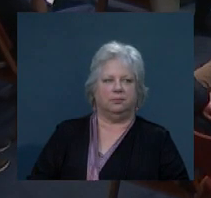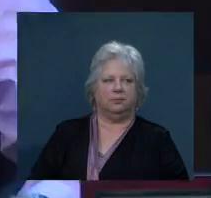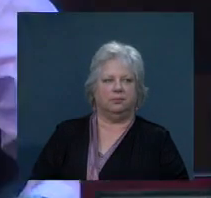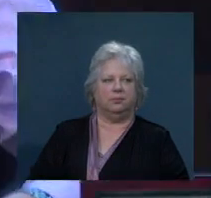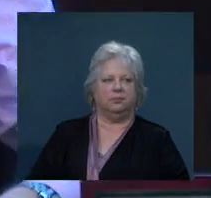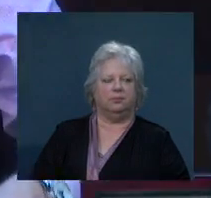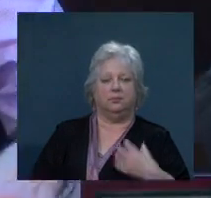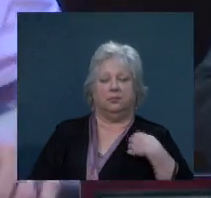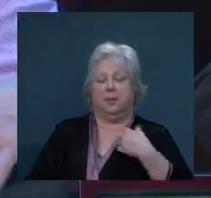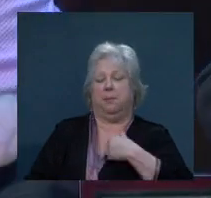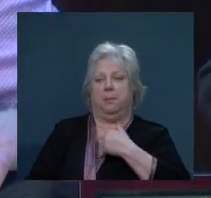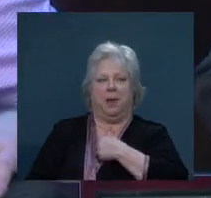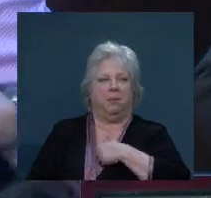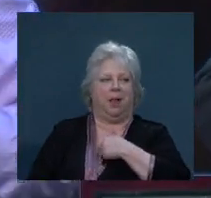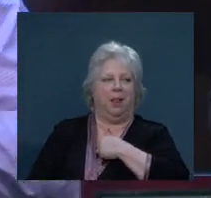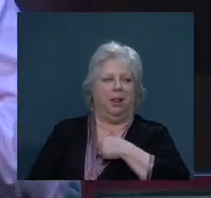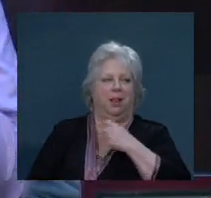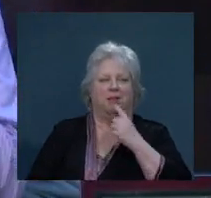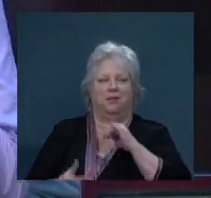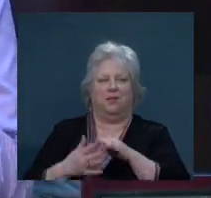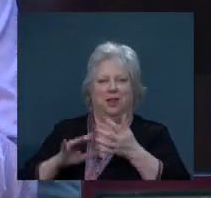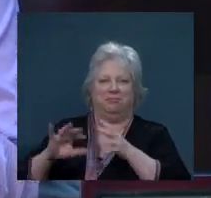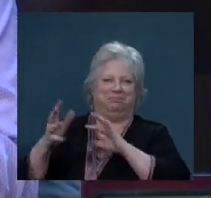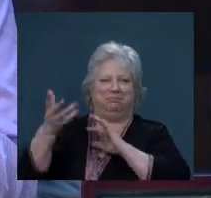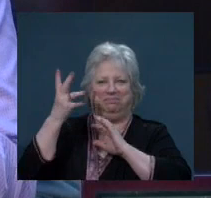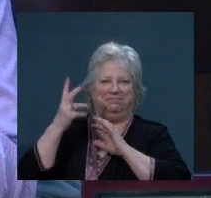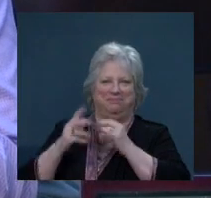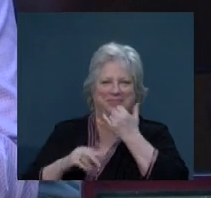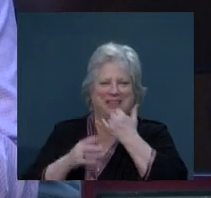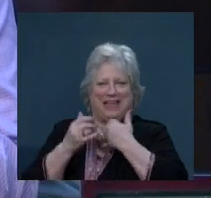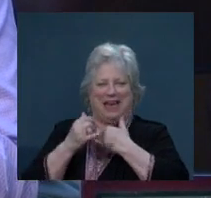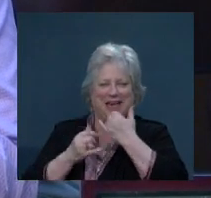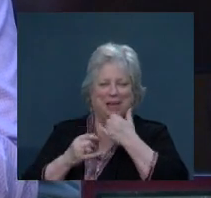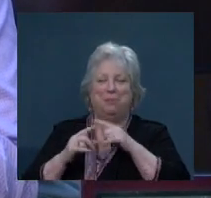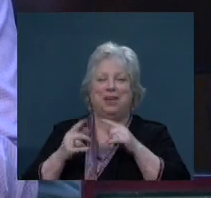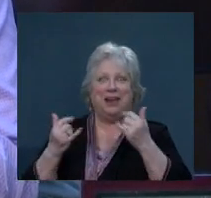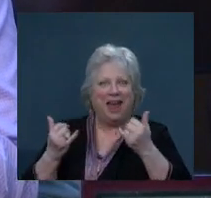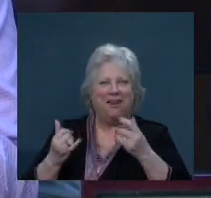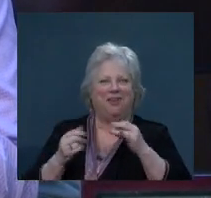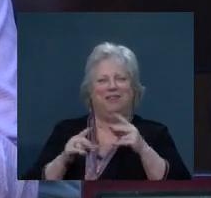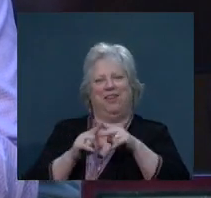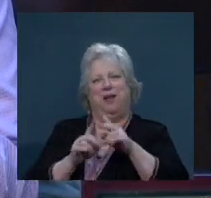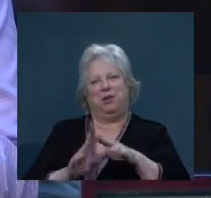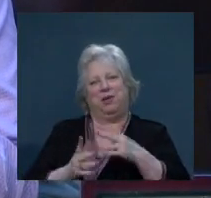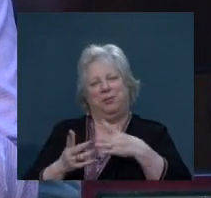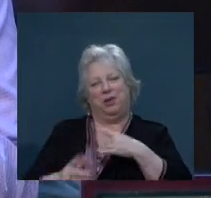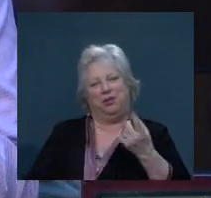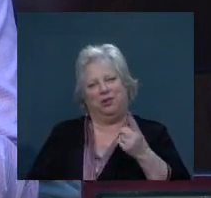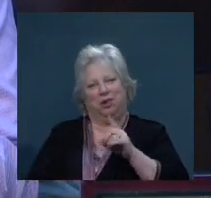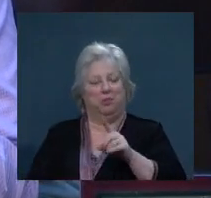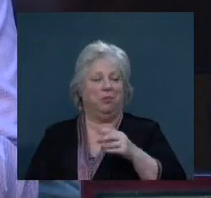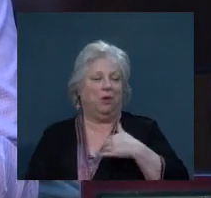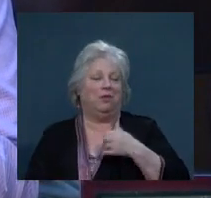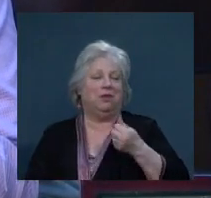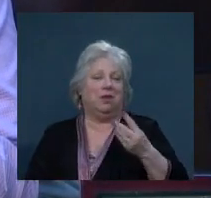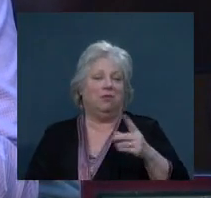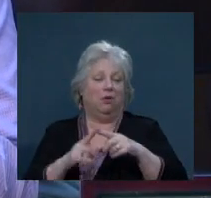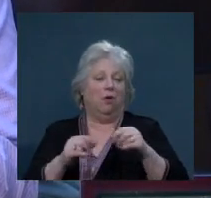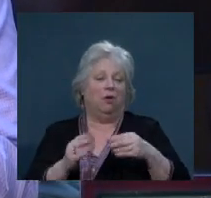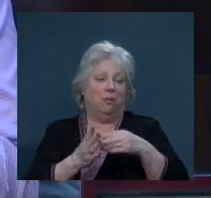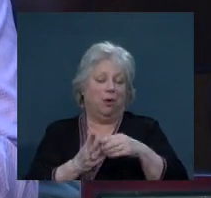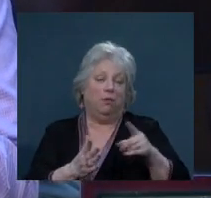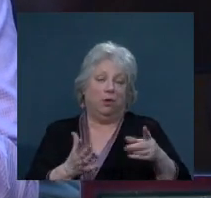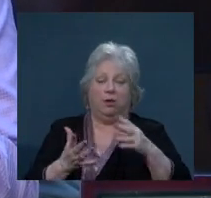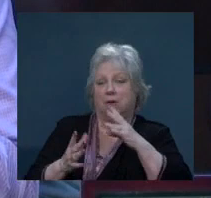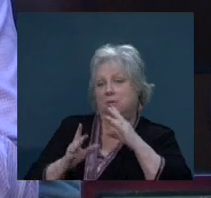My apology for that little foul up. Now, if the applicant would like to come up, you have several cards opposed. If you want to